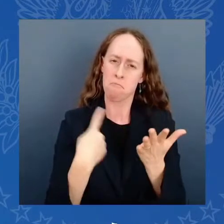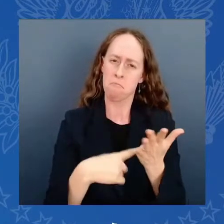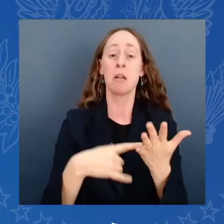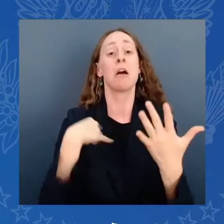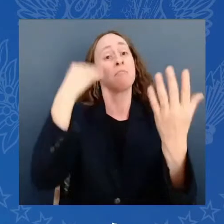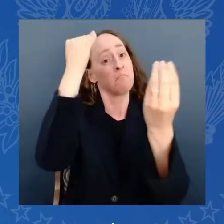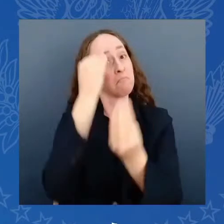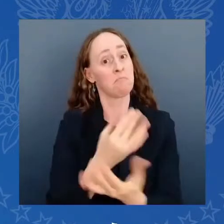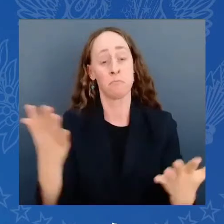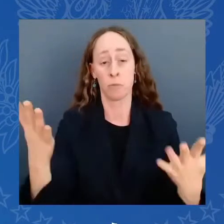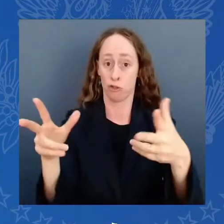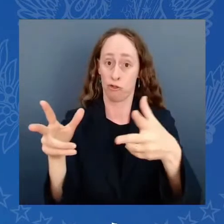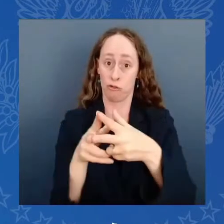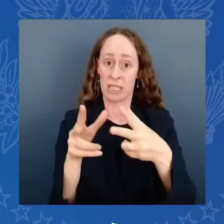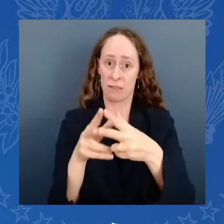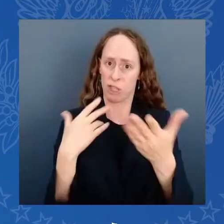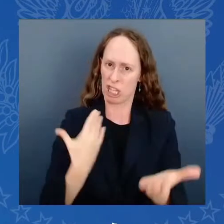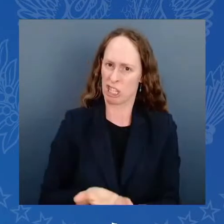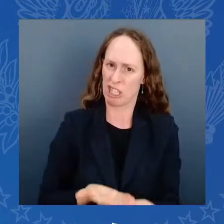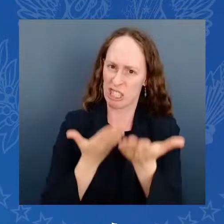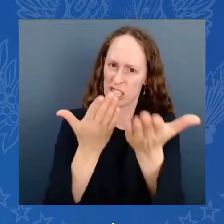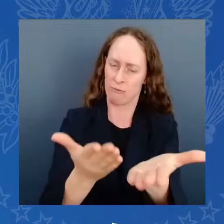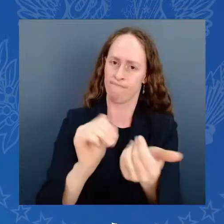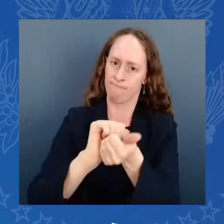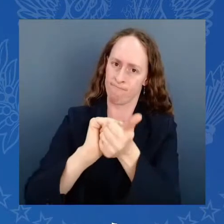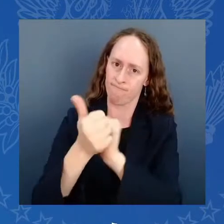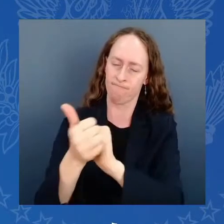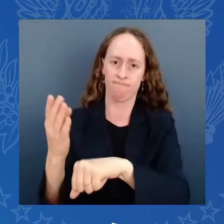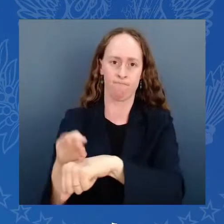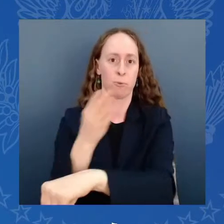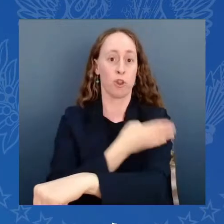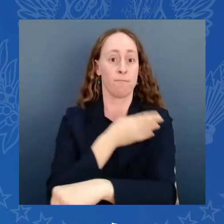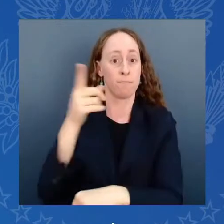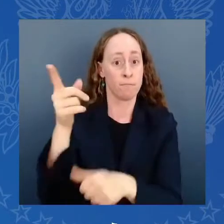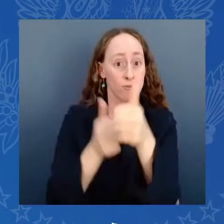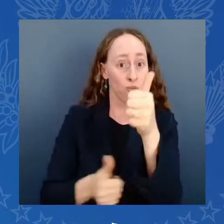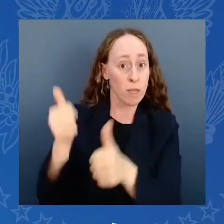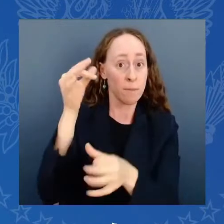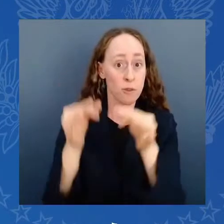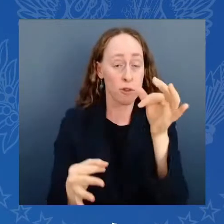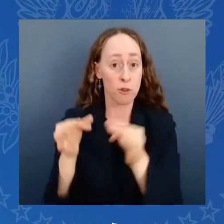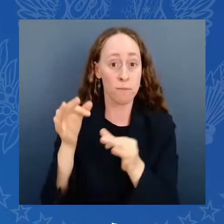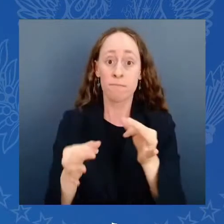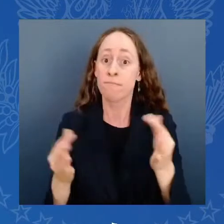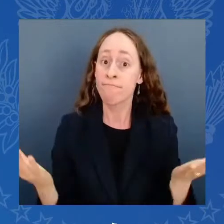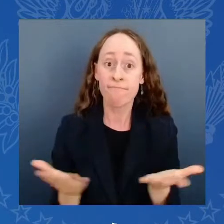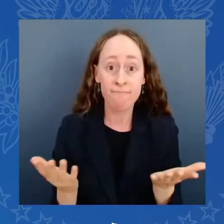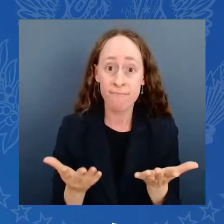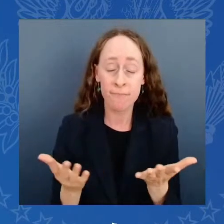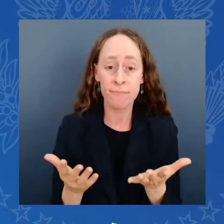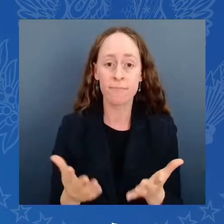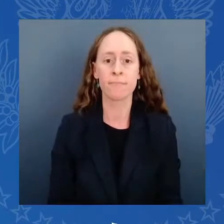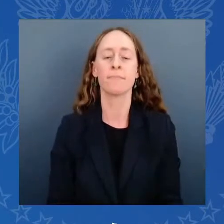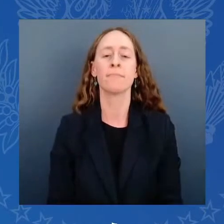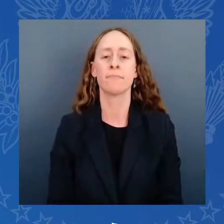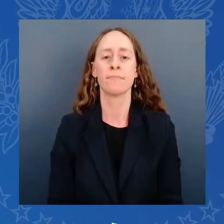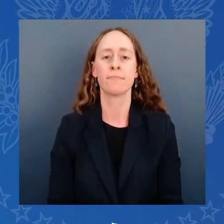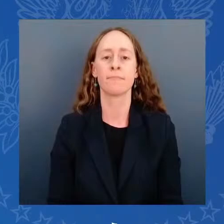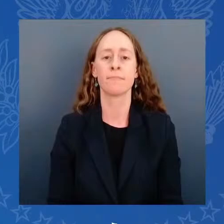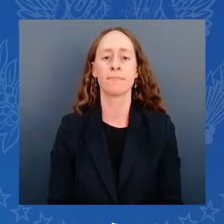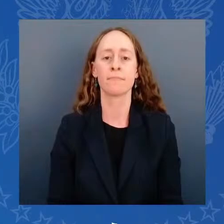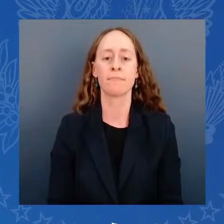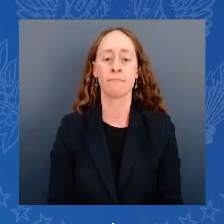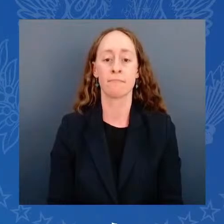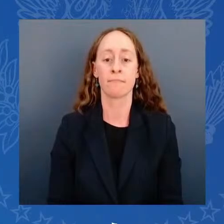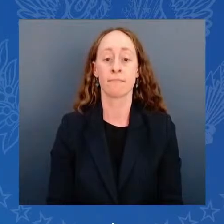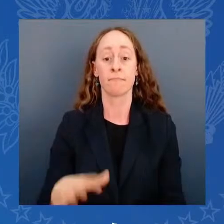accountability to the court and our democracy. As the press shouted to me as I got off Air Force One, the Republican Speaker of the